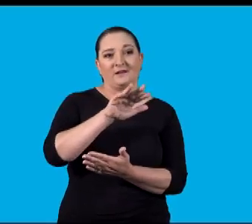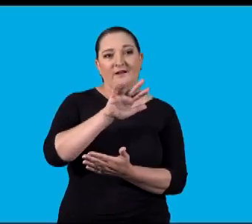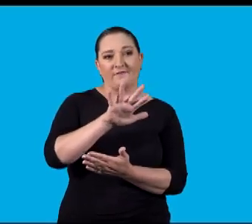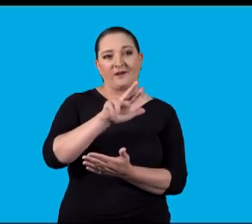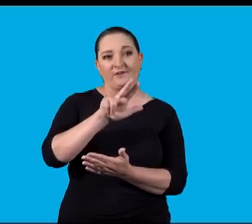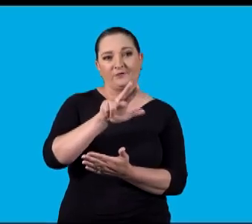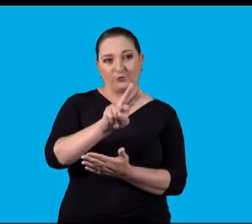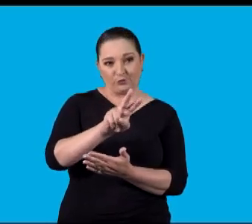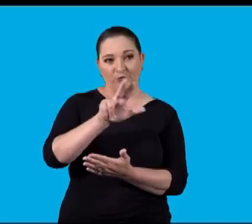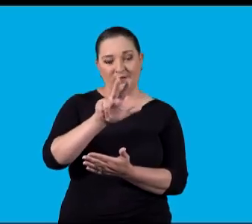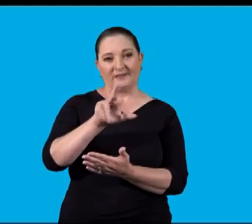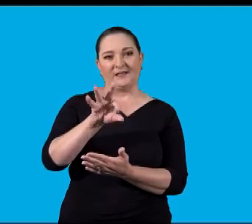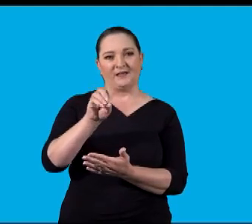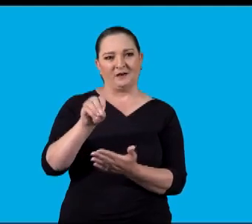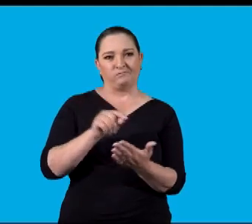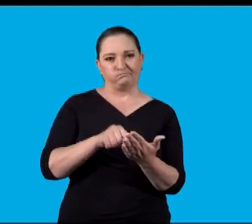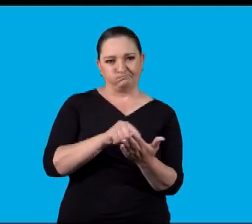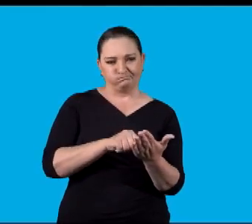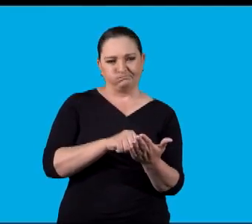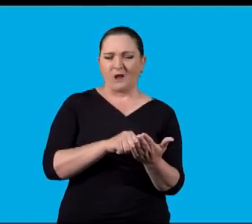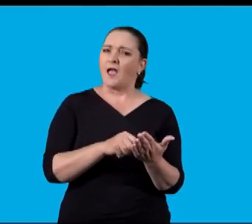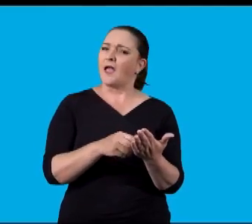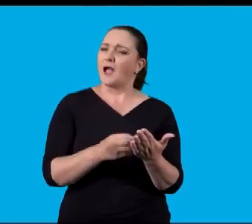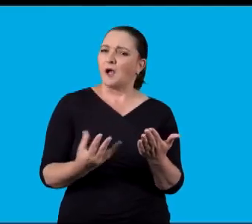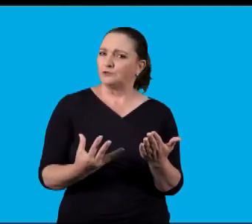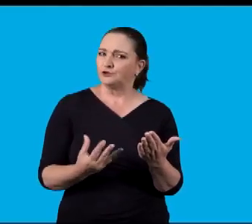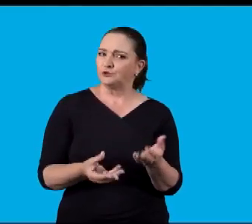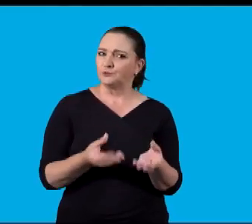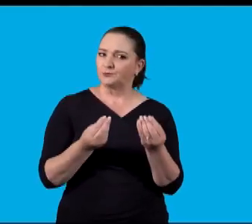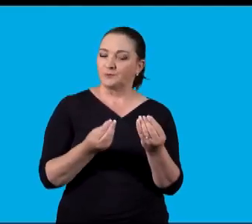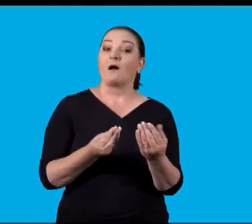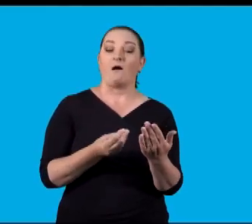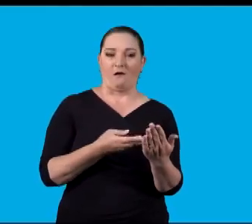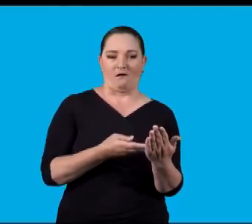9,528,300. How much do you get? Say it again. You get